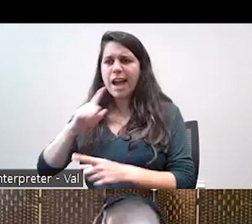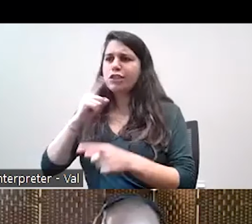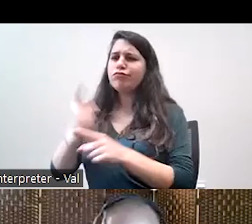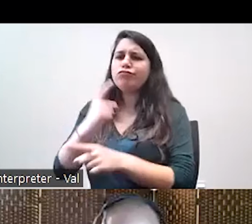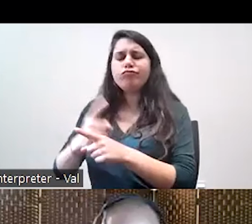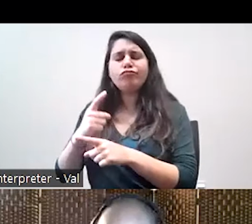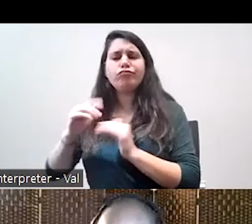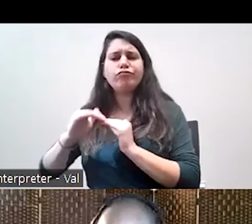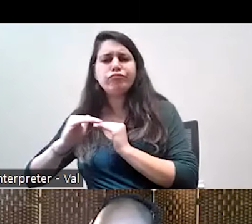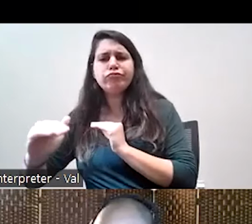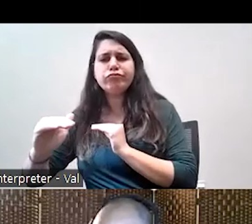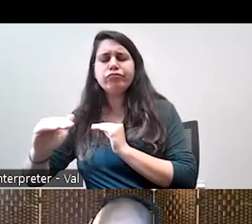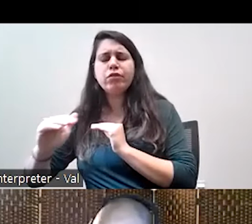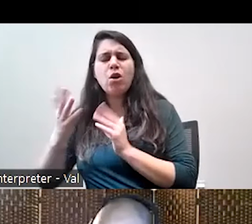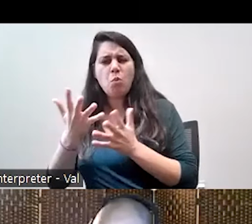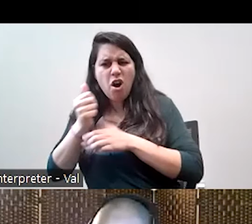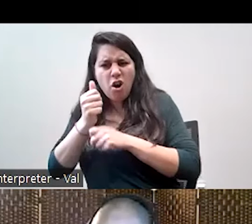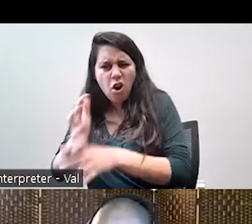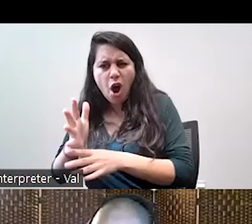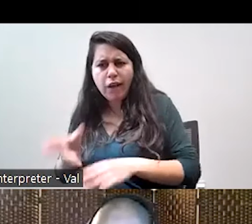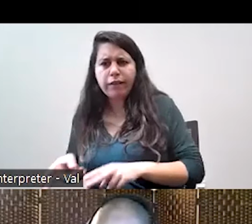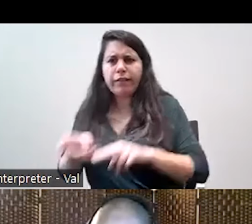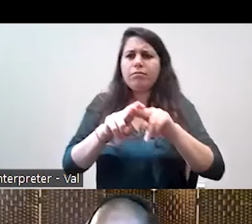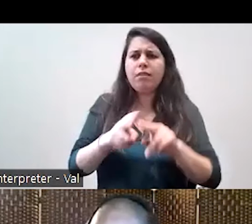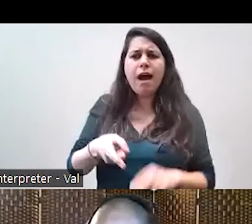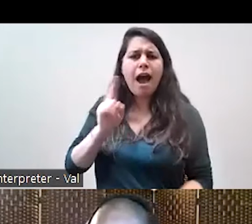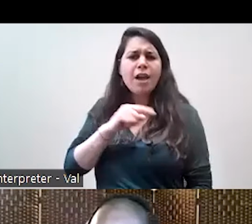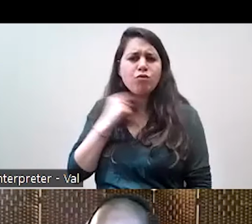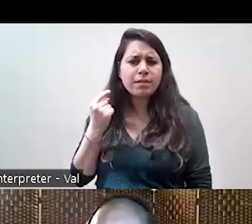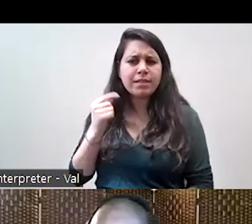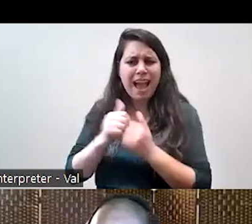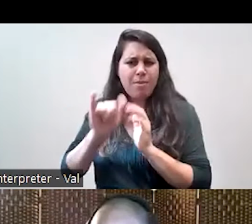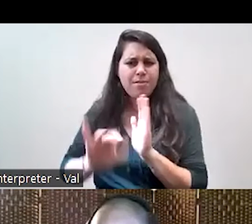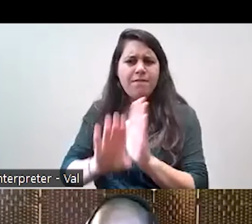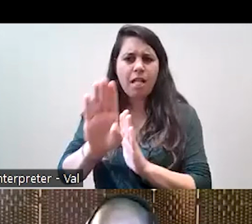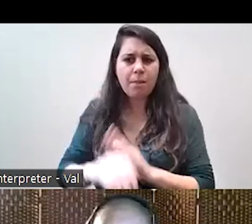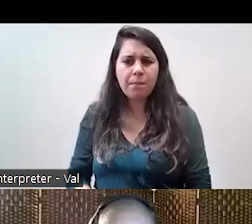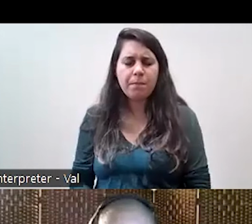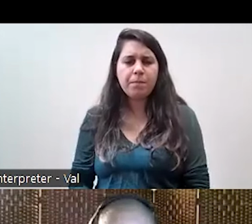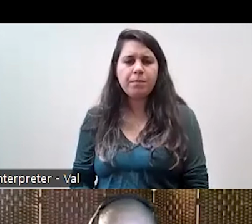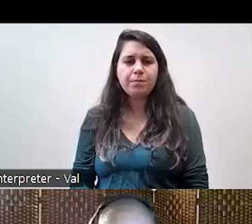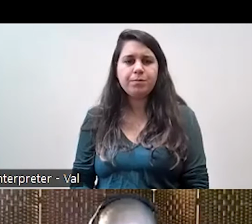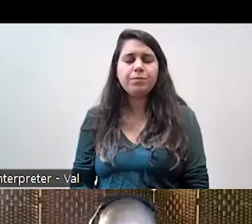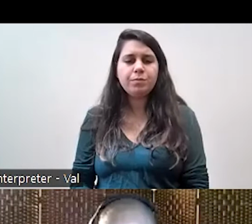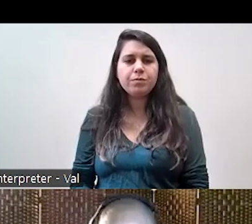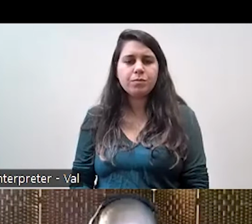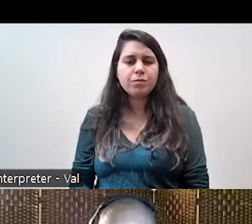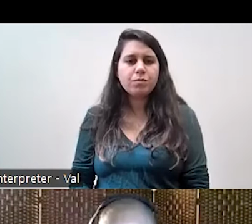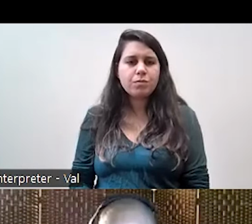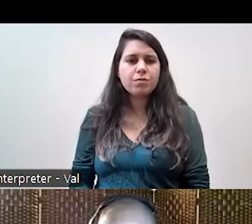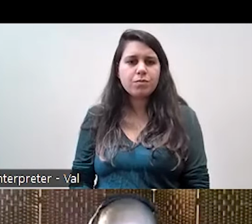or stasis, to where they have that higher risk. And we might put this within kind of